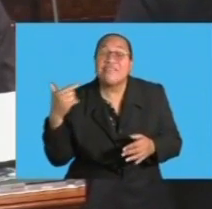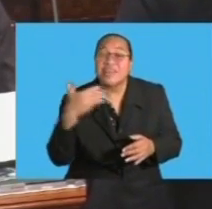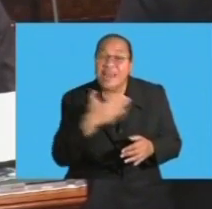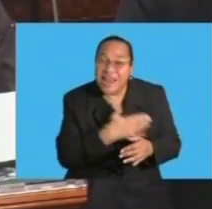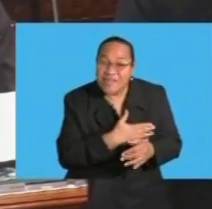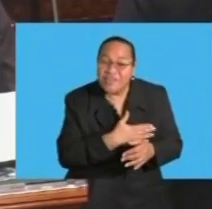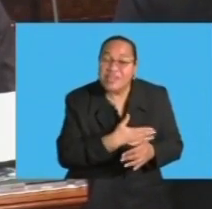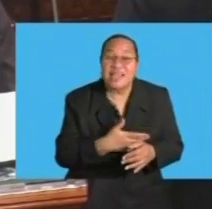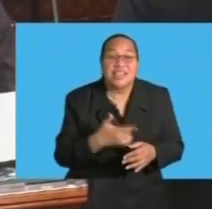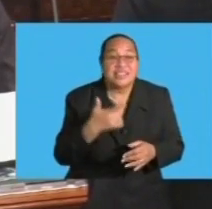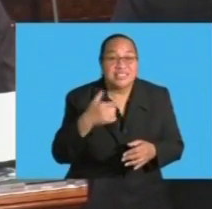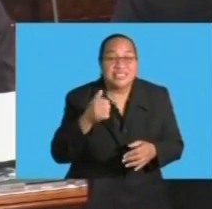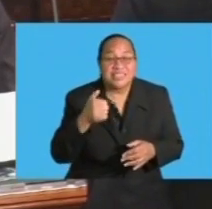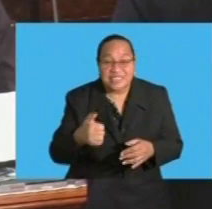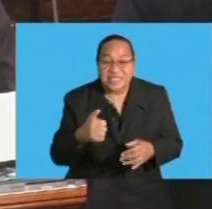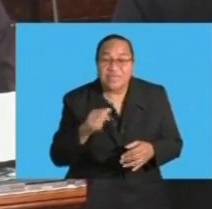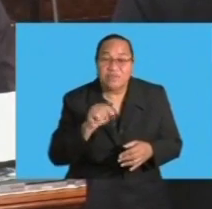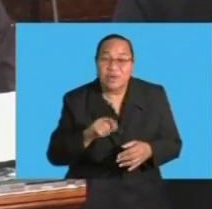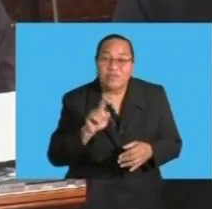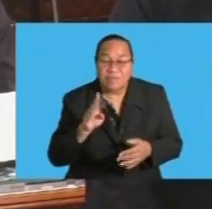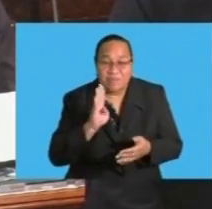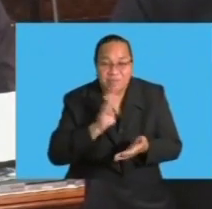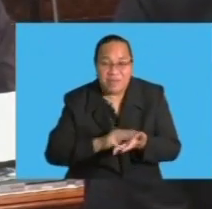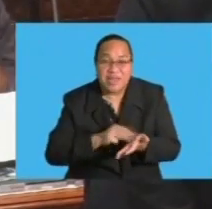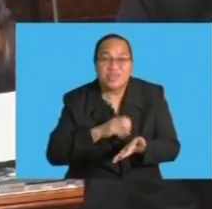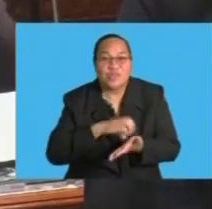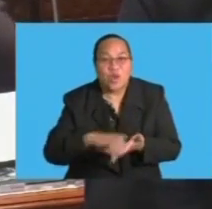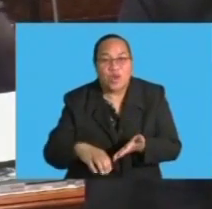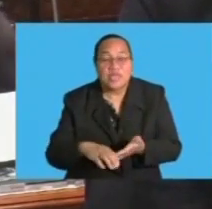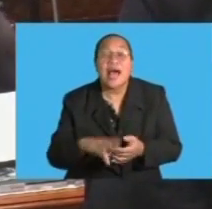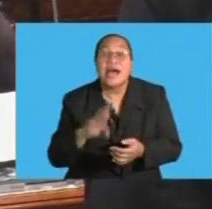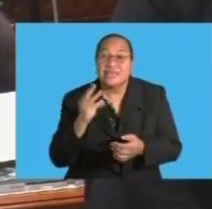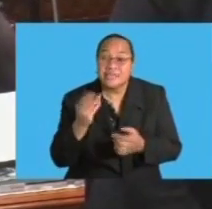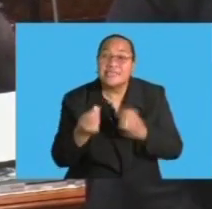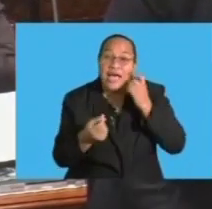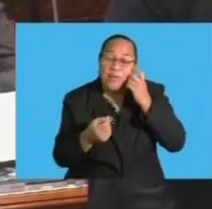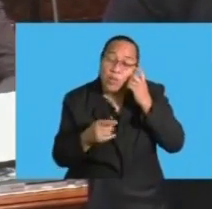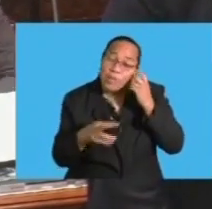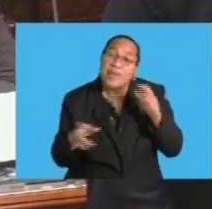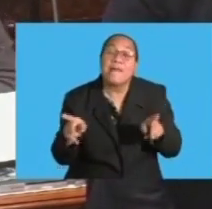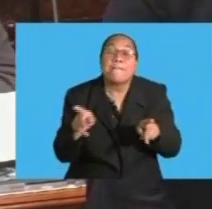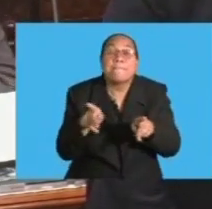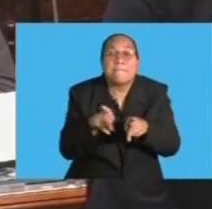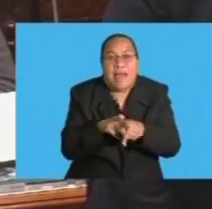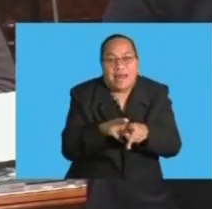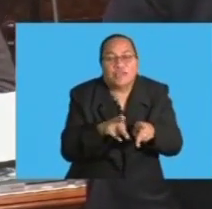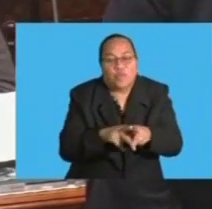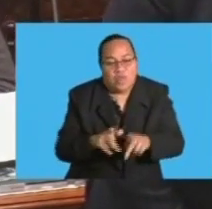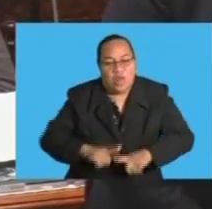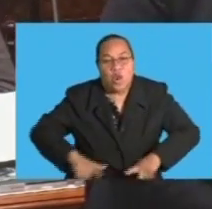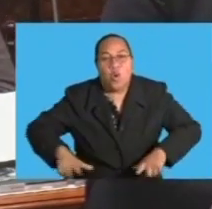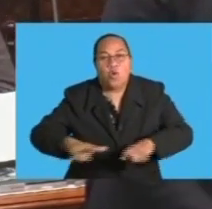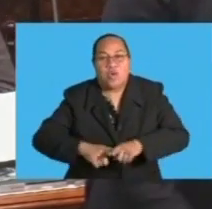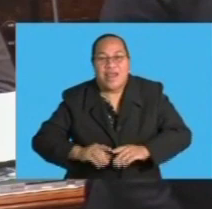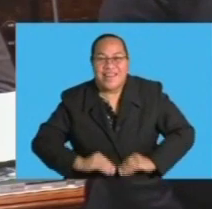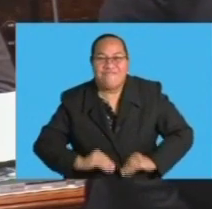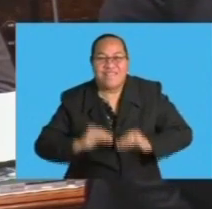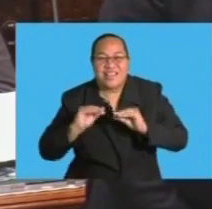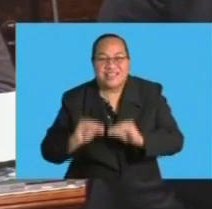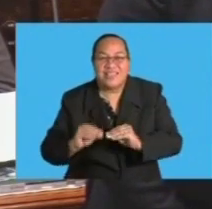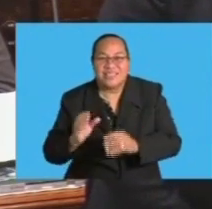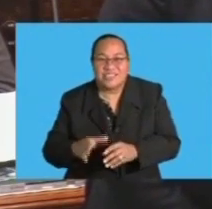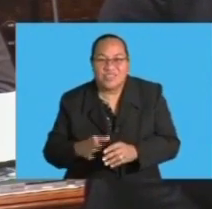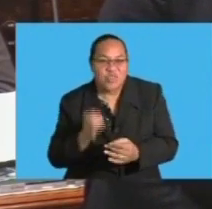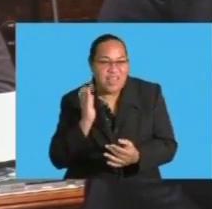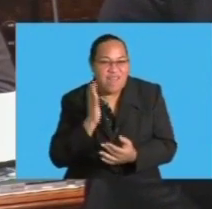$706.1 million. Of course, some of it would be in partnerships with the local investors, so the direct